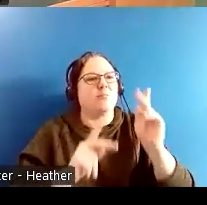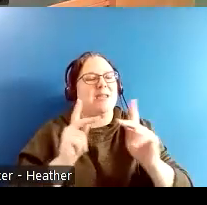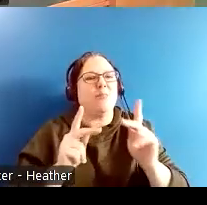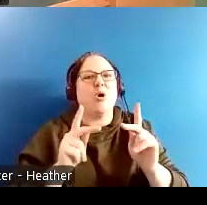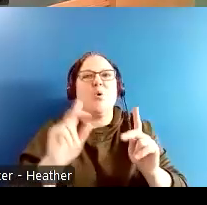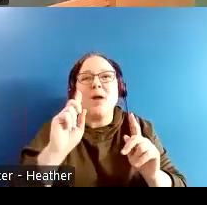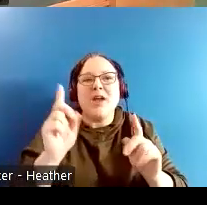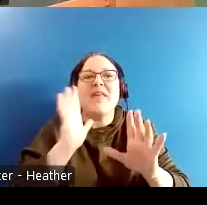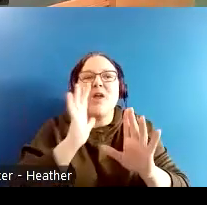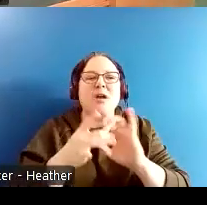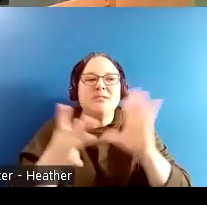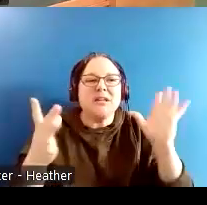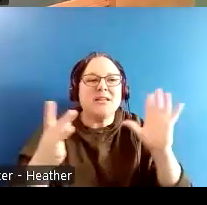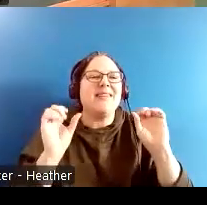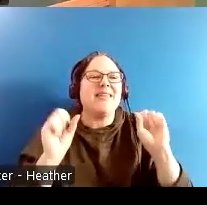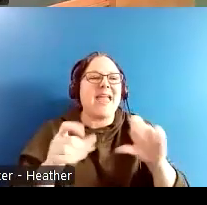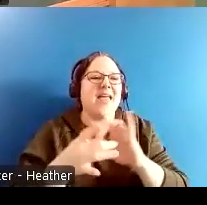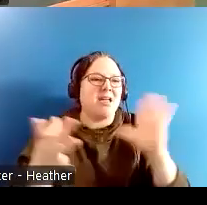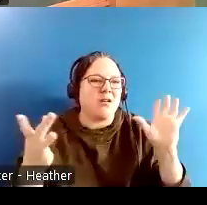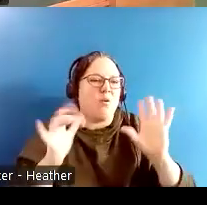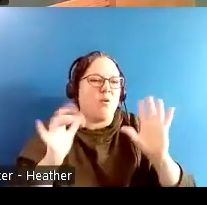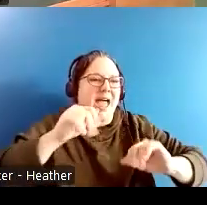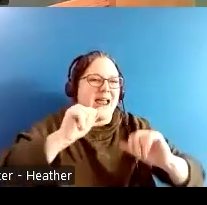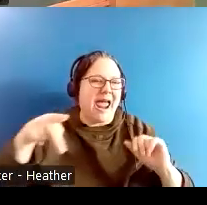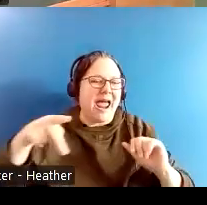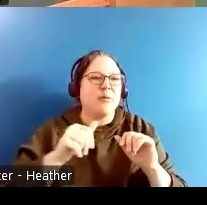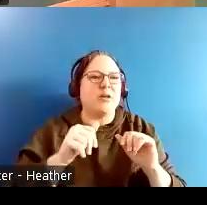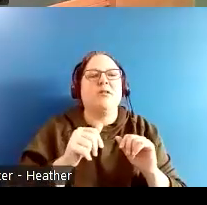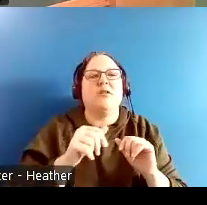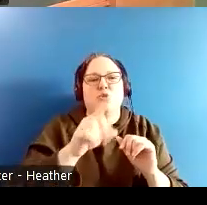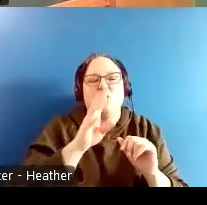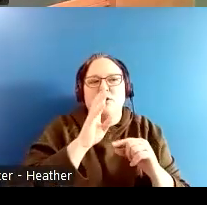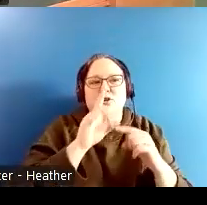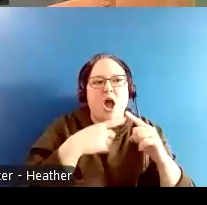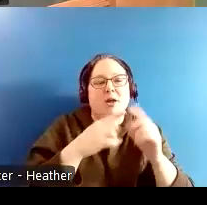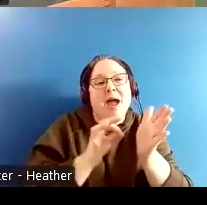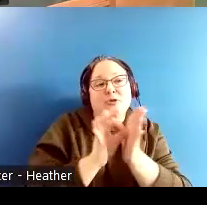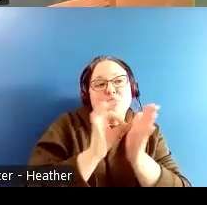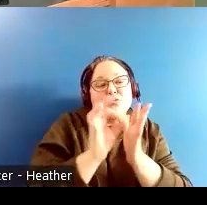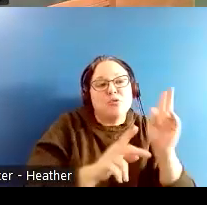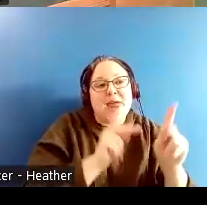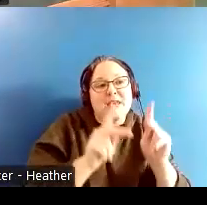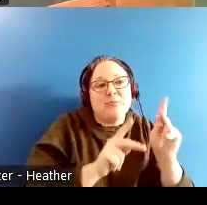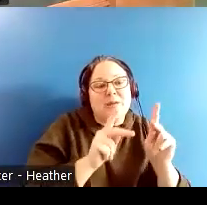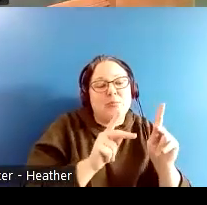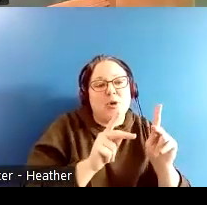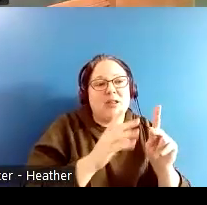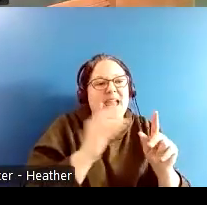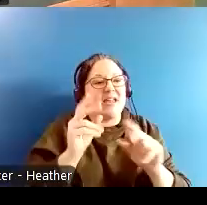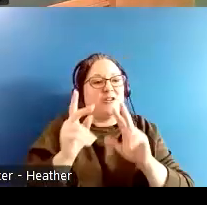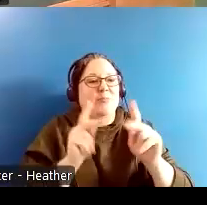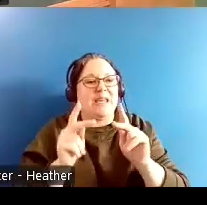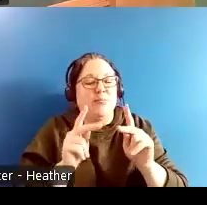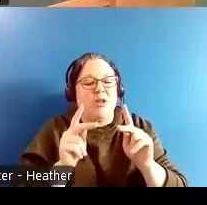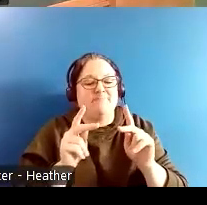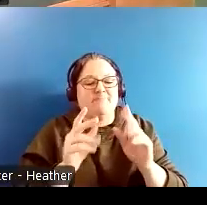do disengage and can disengage. And so particularly when you were mentioning tracking people and getting people to the point where we might